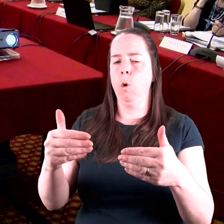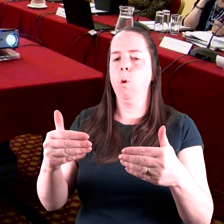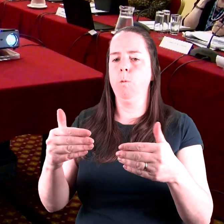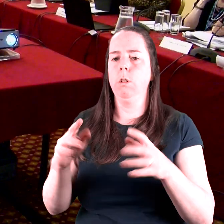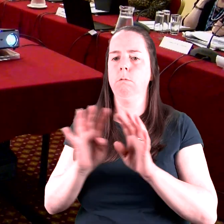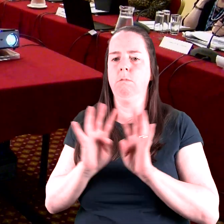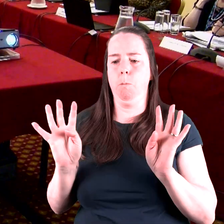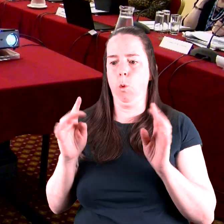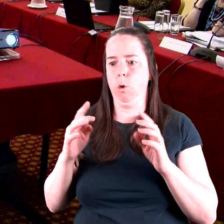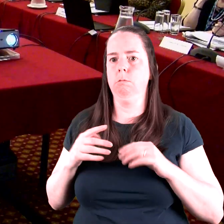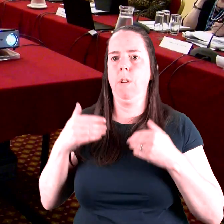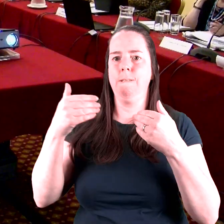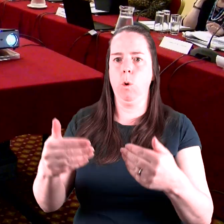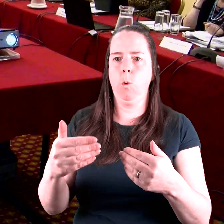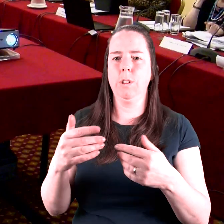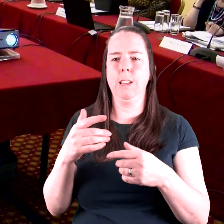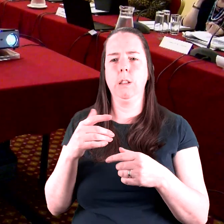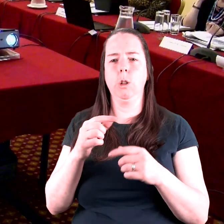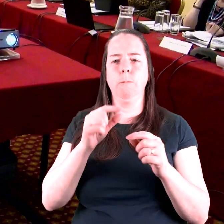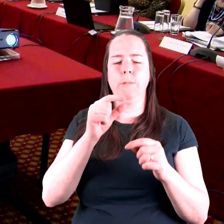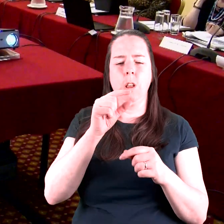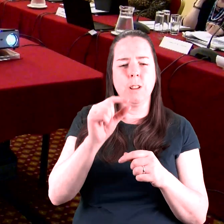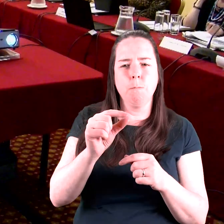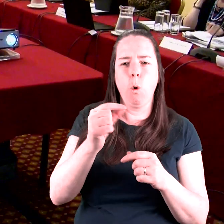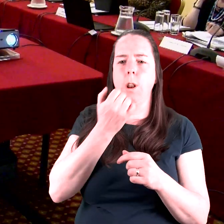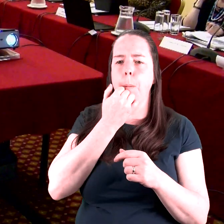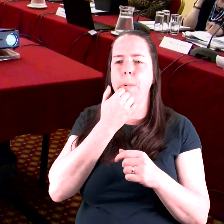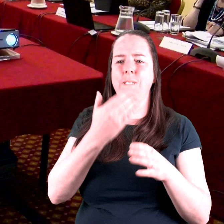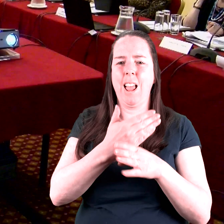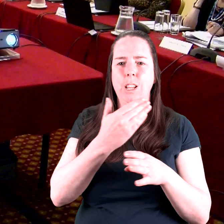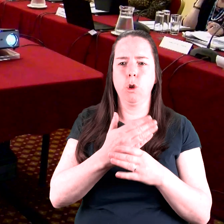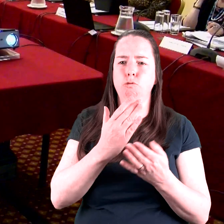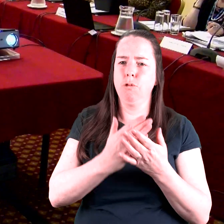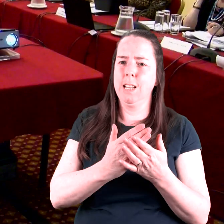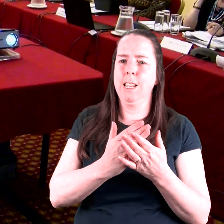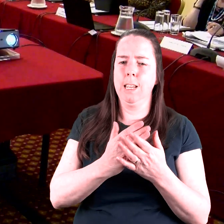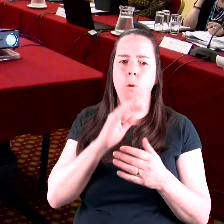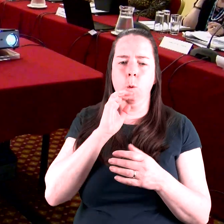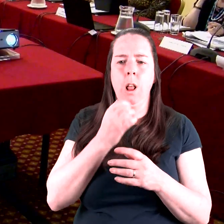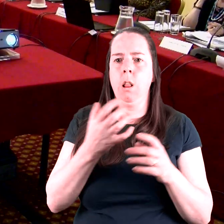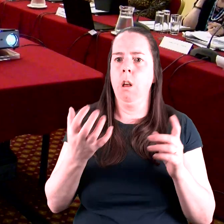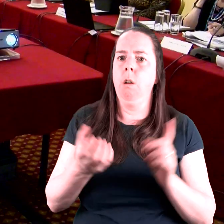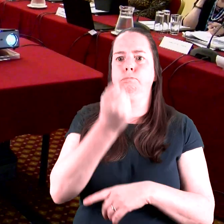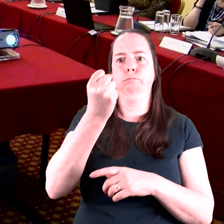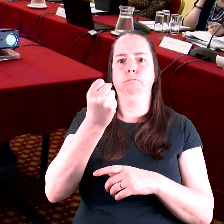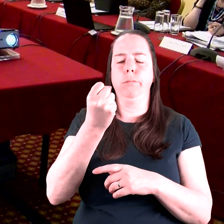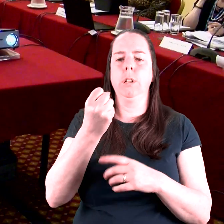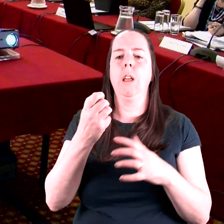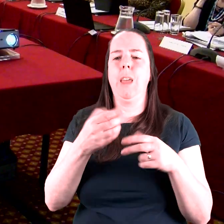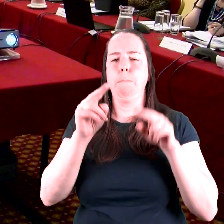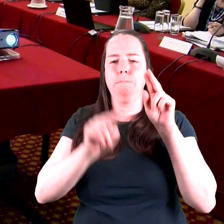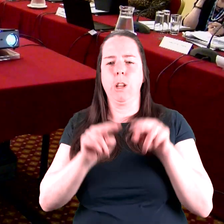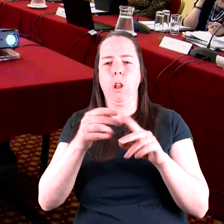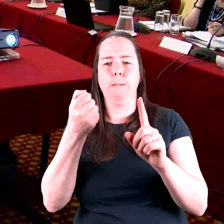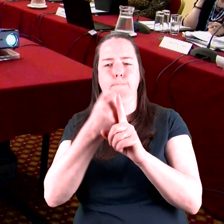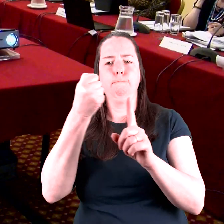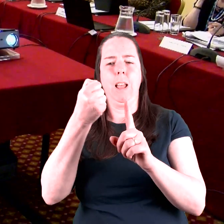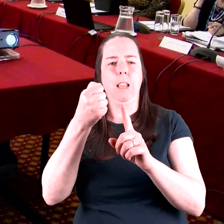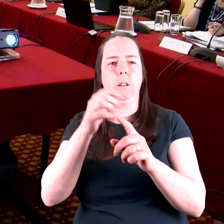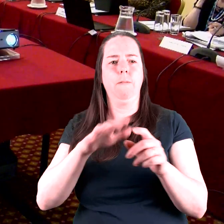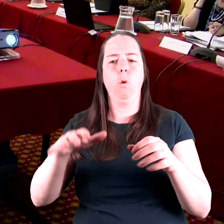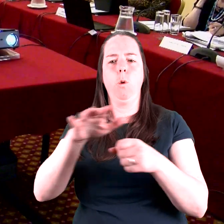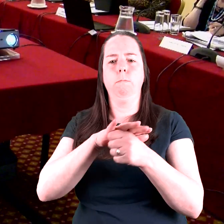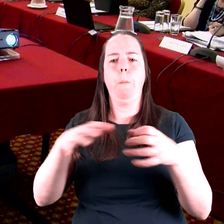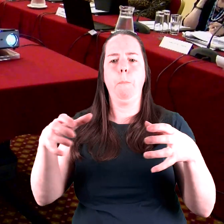is to determine exactly what those small number of actions are that are actually going to make the biggest difference, and then how we're going to measure the impact that they make for our